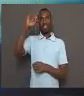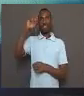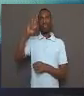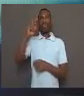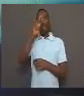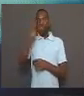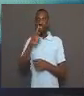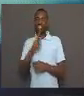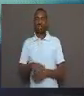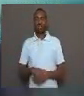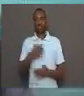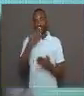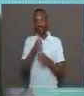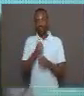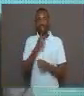Good work.